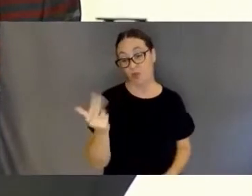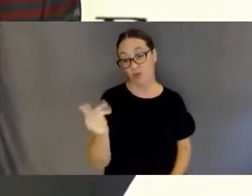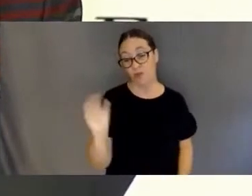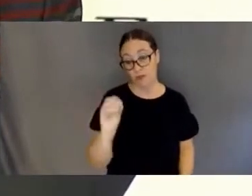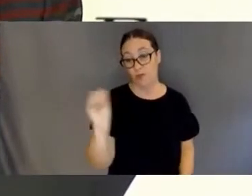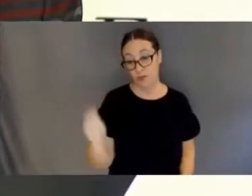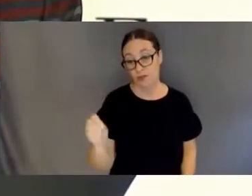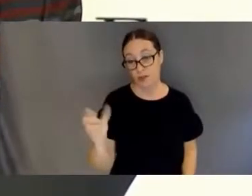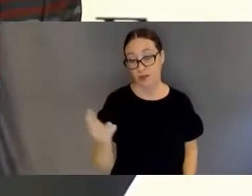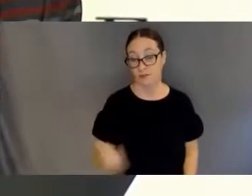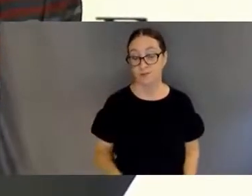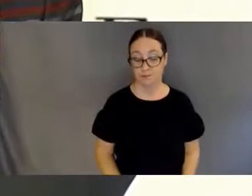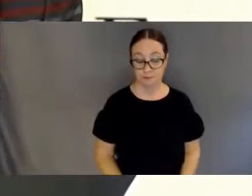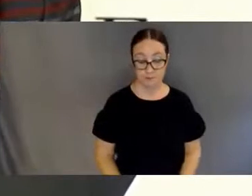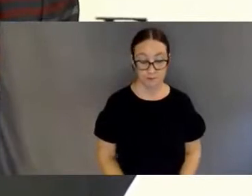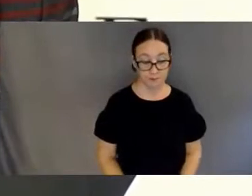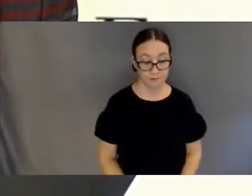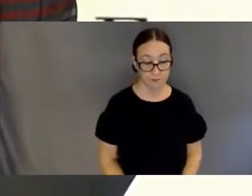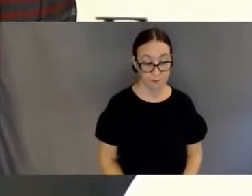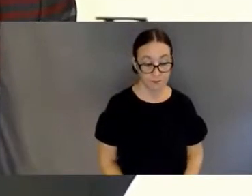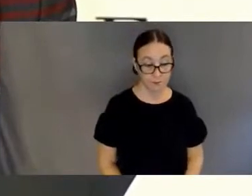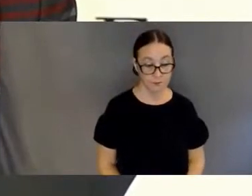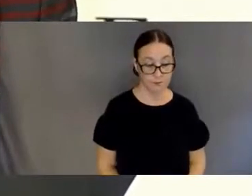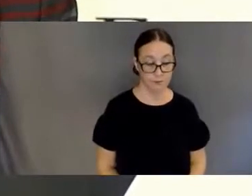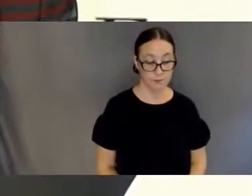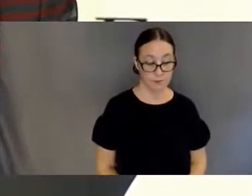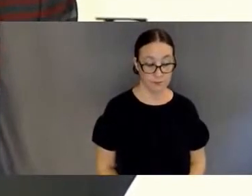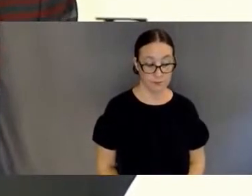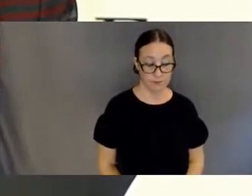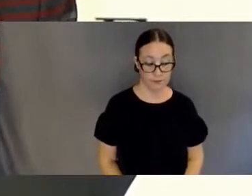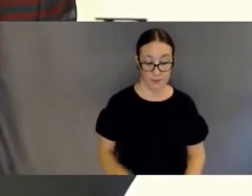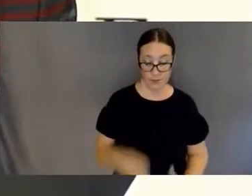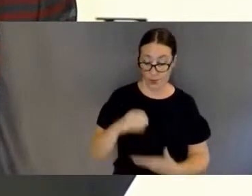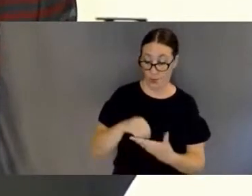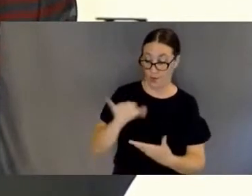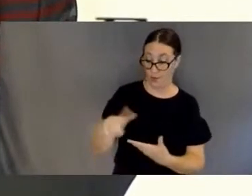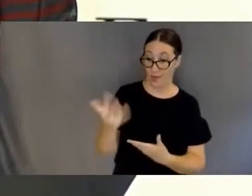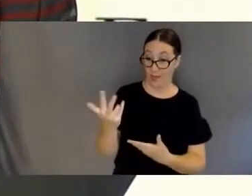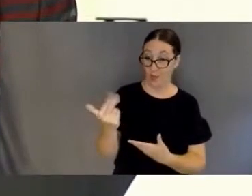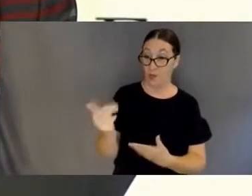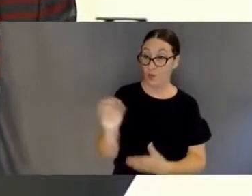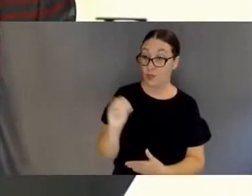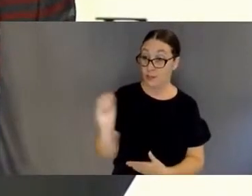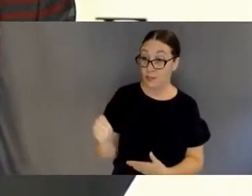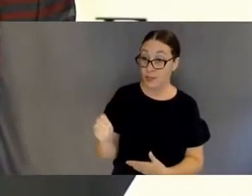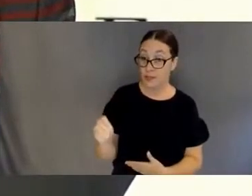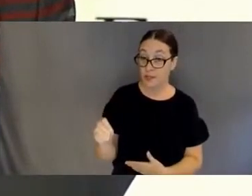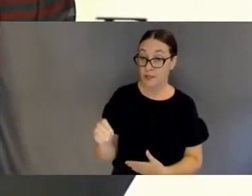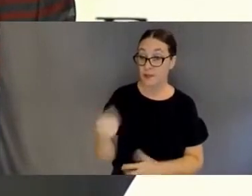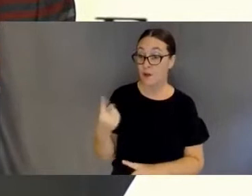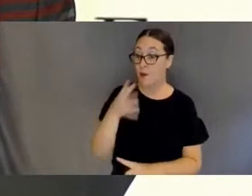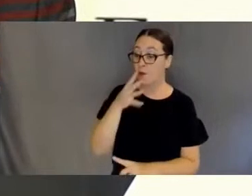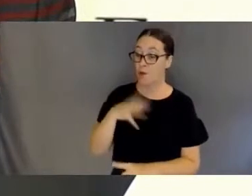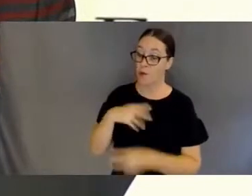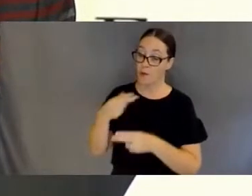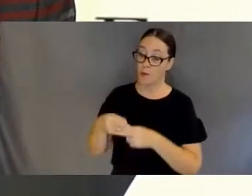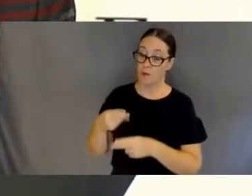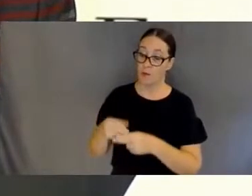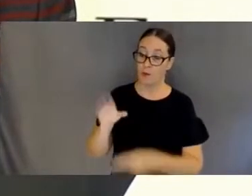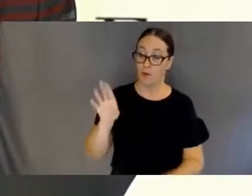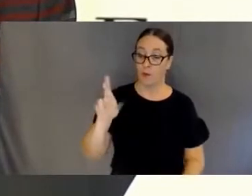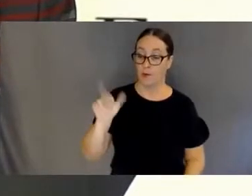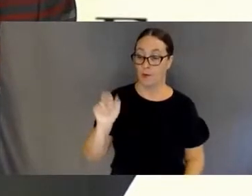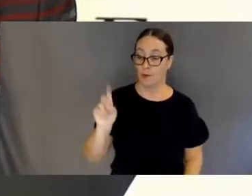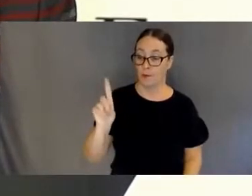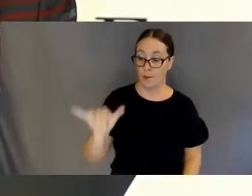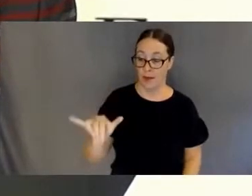13%. Now, contained in that 13% is a woman named Brandy